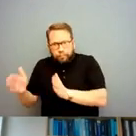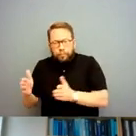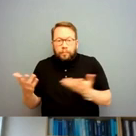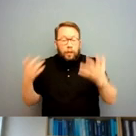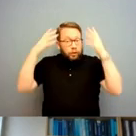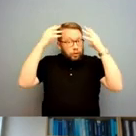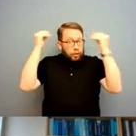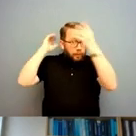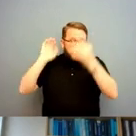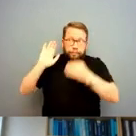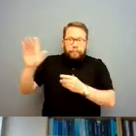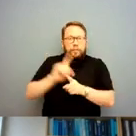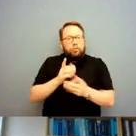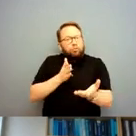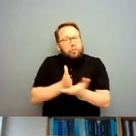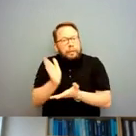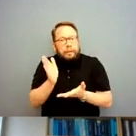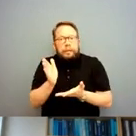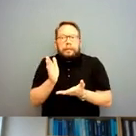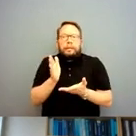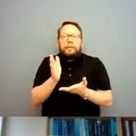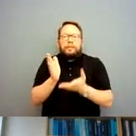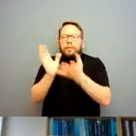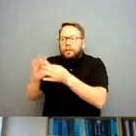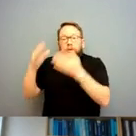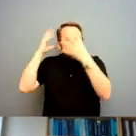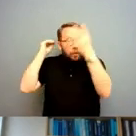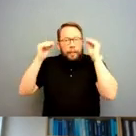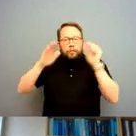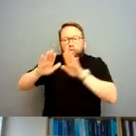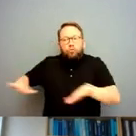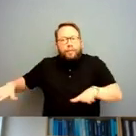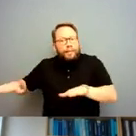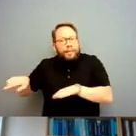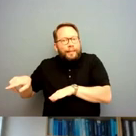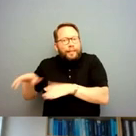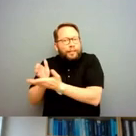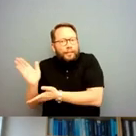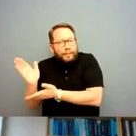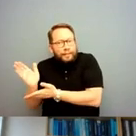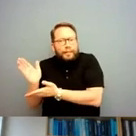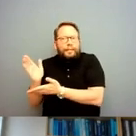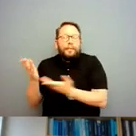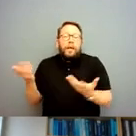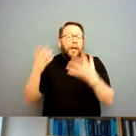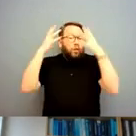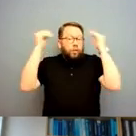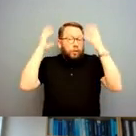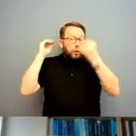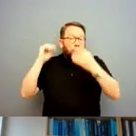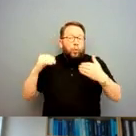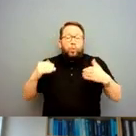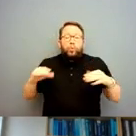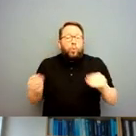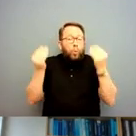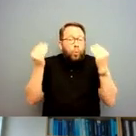or Sami children, Sami youth, when it comes to media